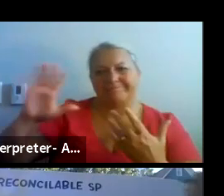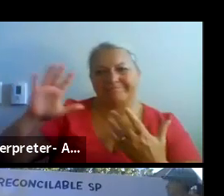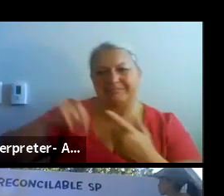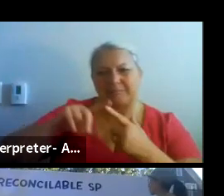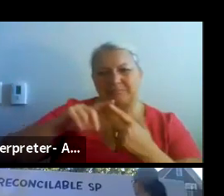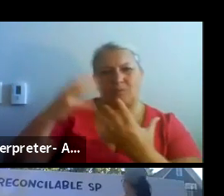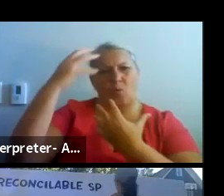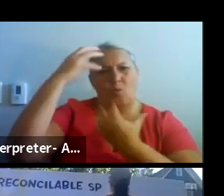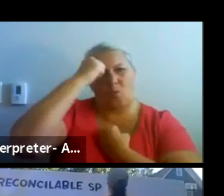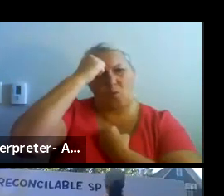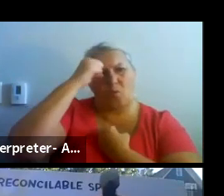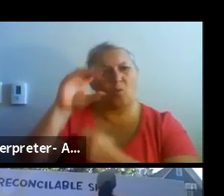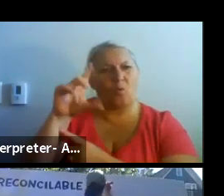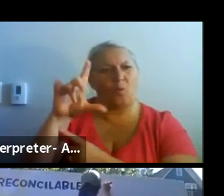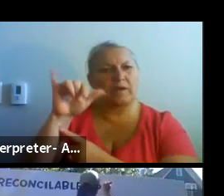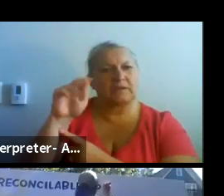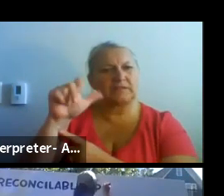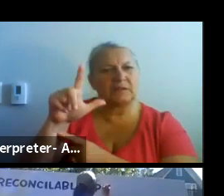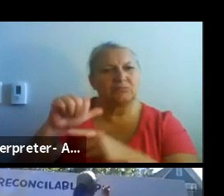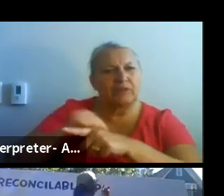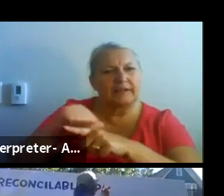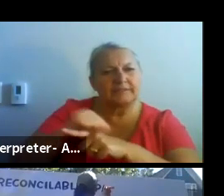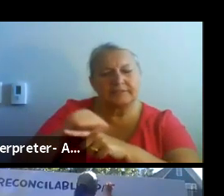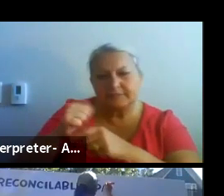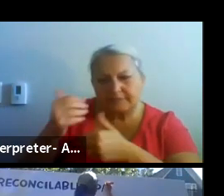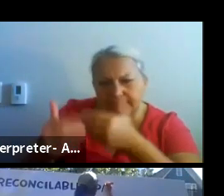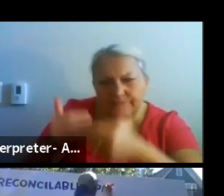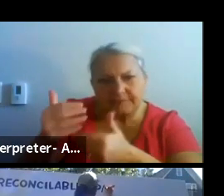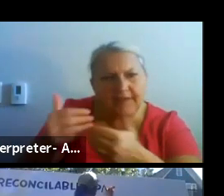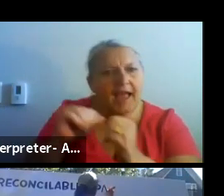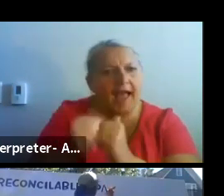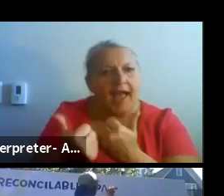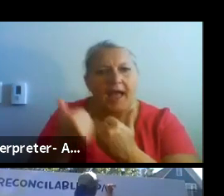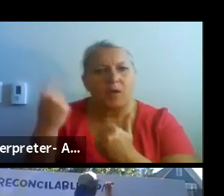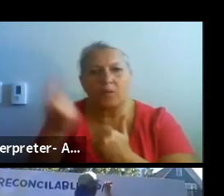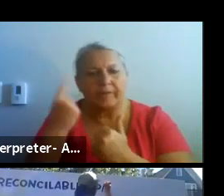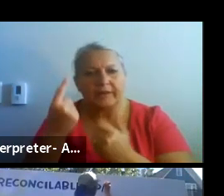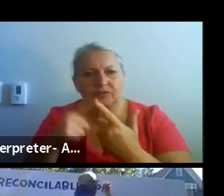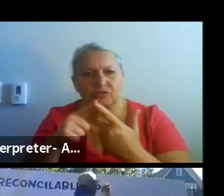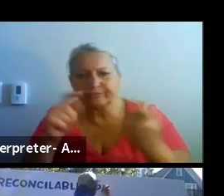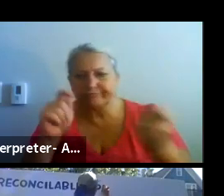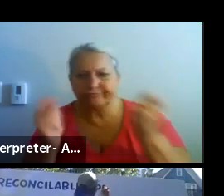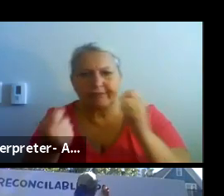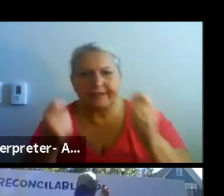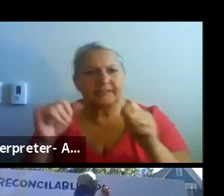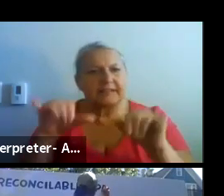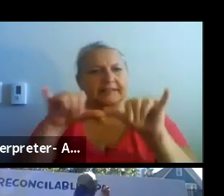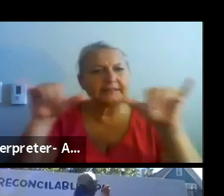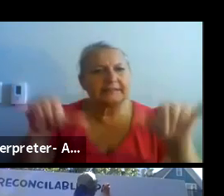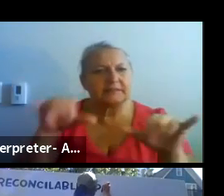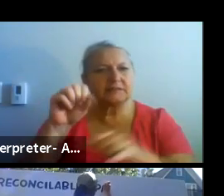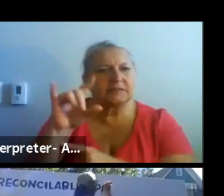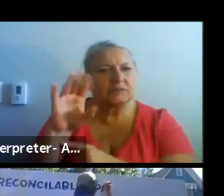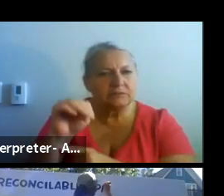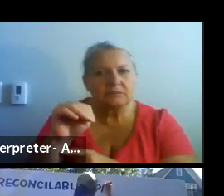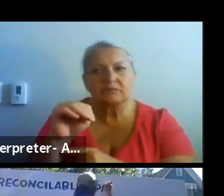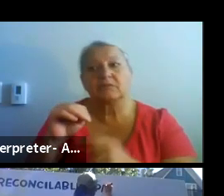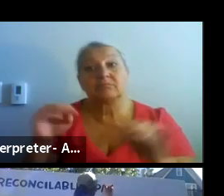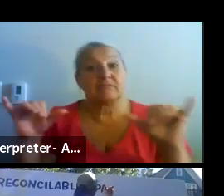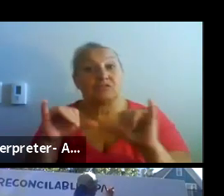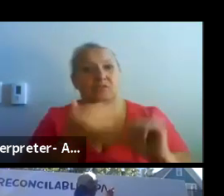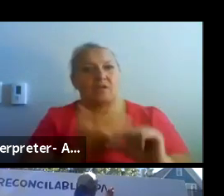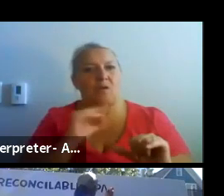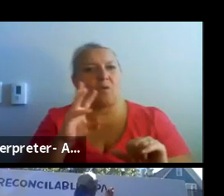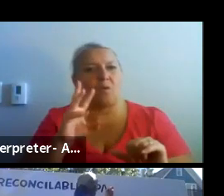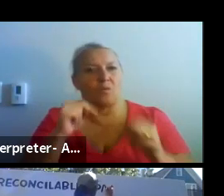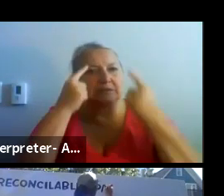of what the systems that we are taught to work within to measure our own success with our own